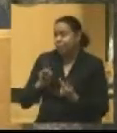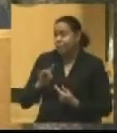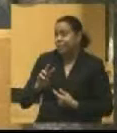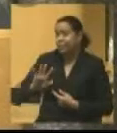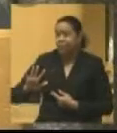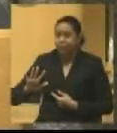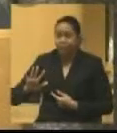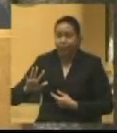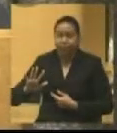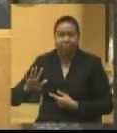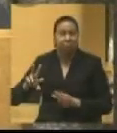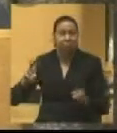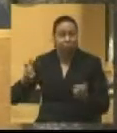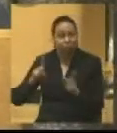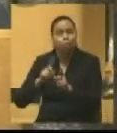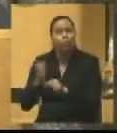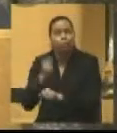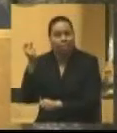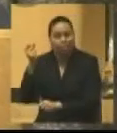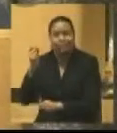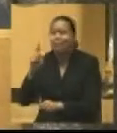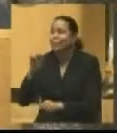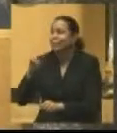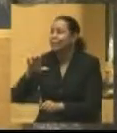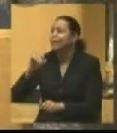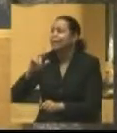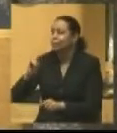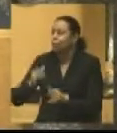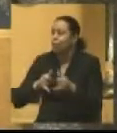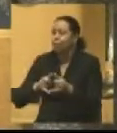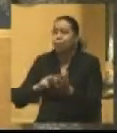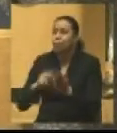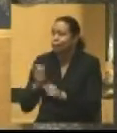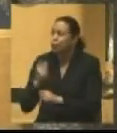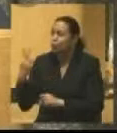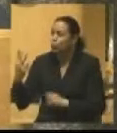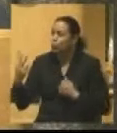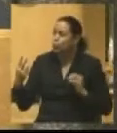1865. It also won the Lincoln Prize, which makes two more than I have.